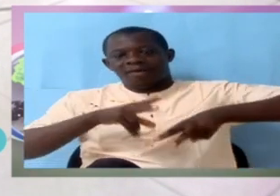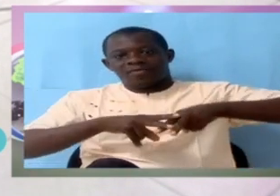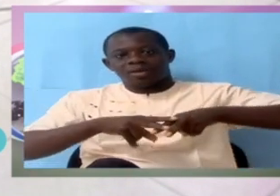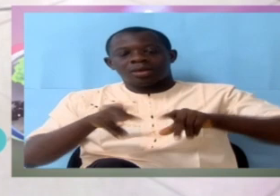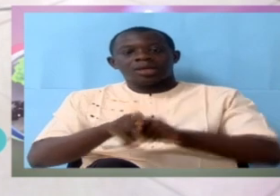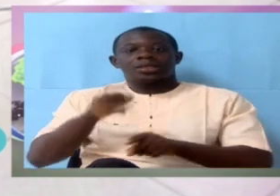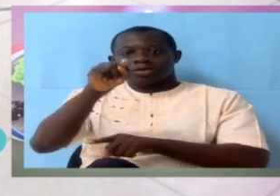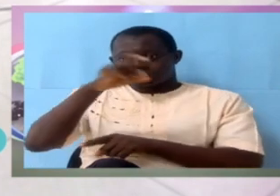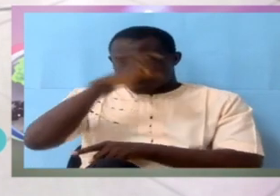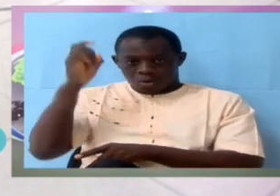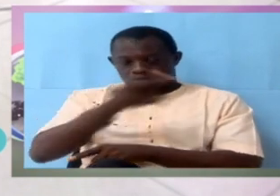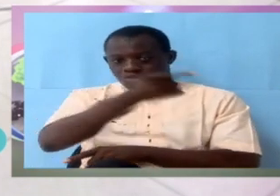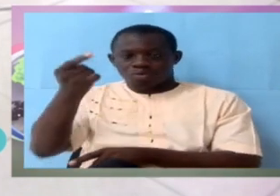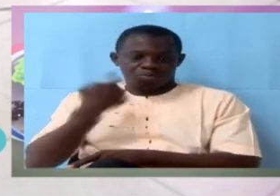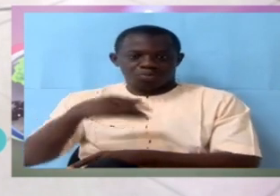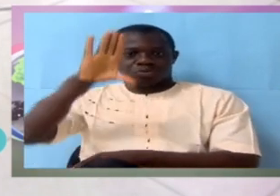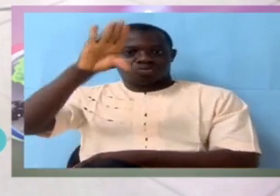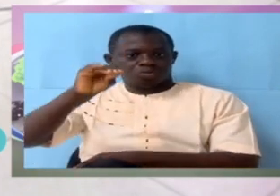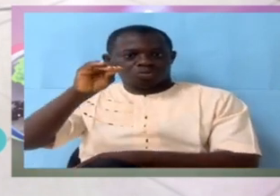This job you are doing,